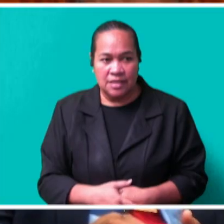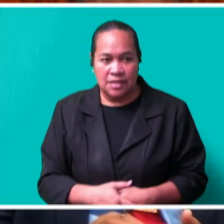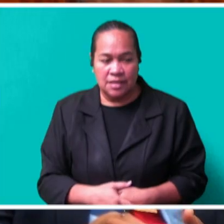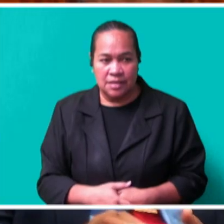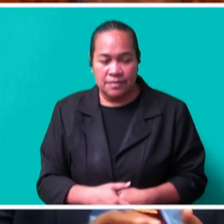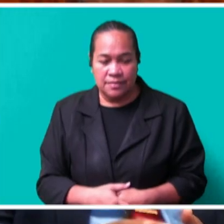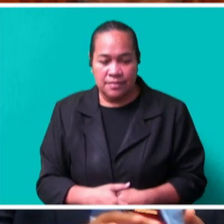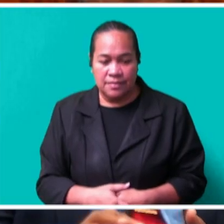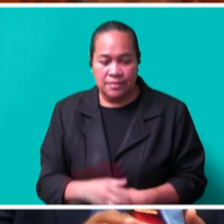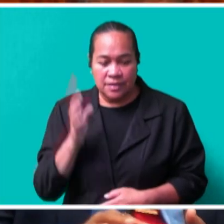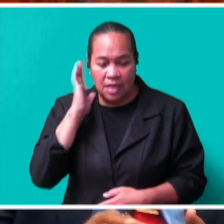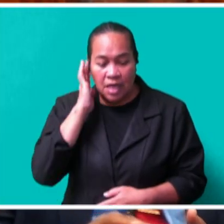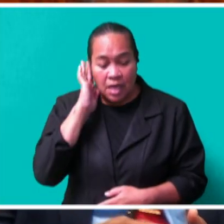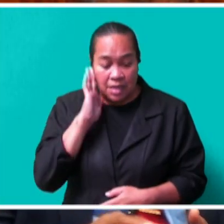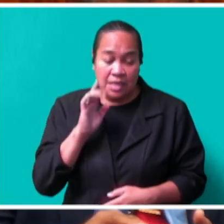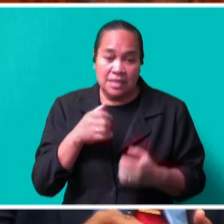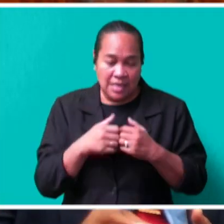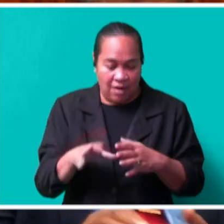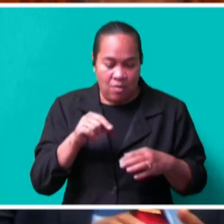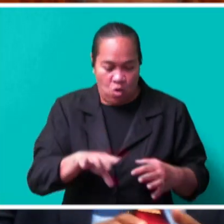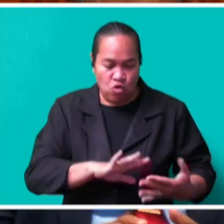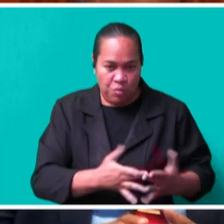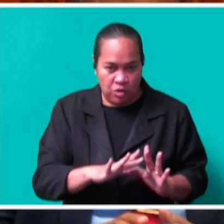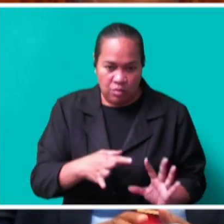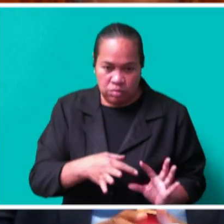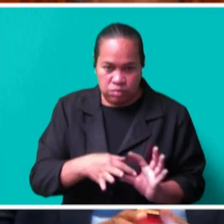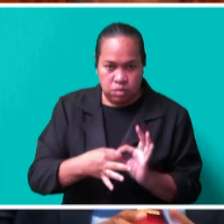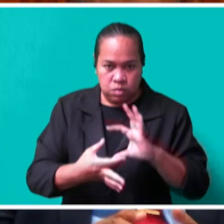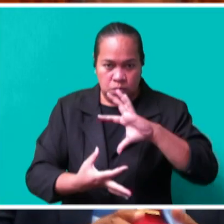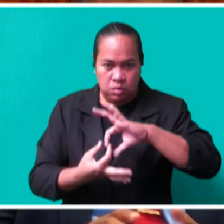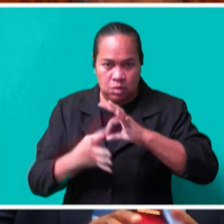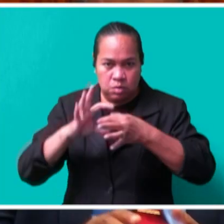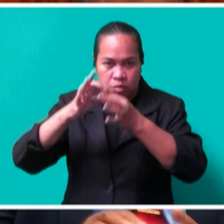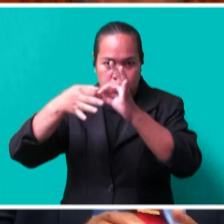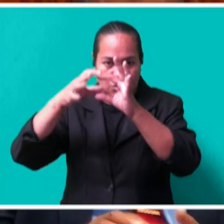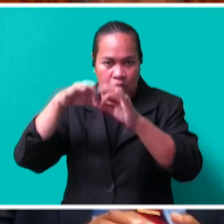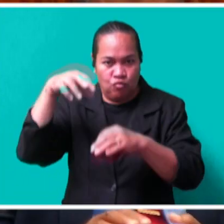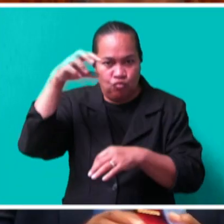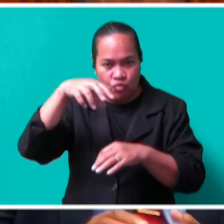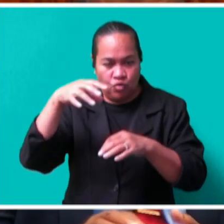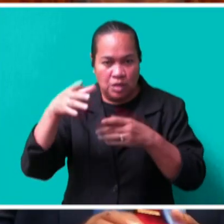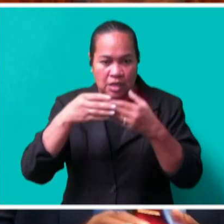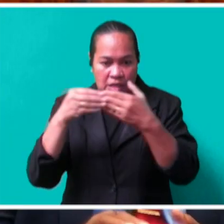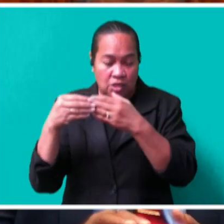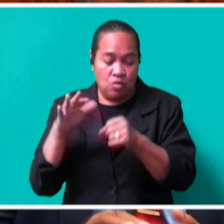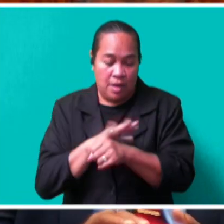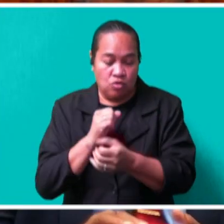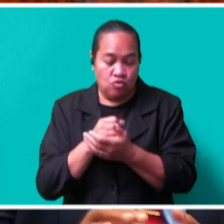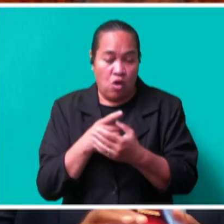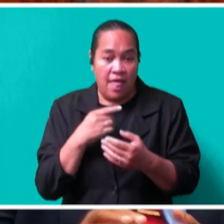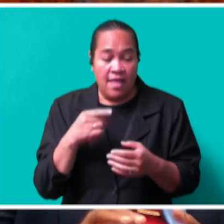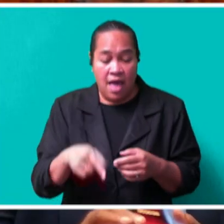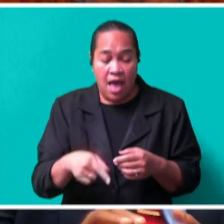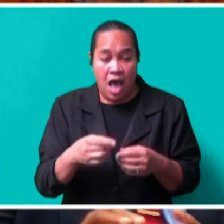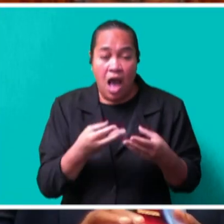This bottom-up approach has ensured that the solution taken forward are grounded